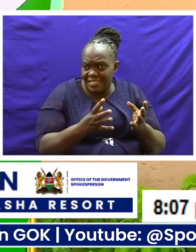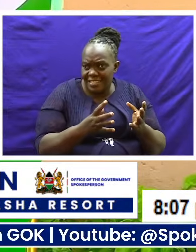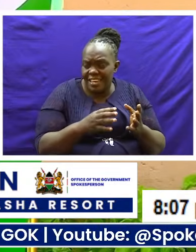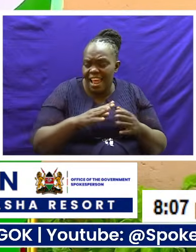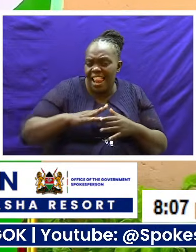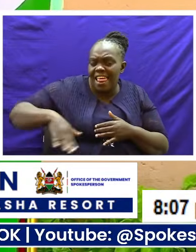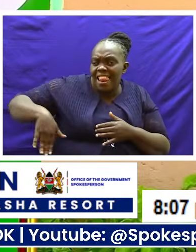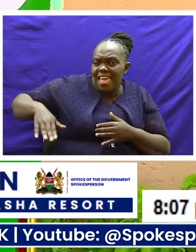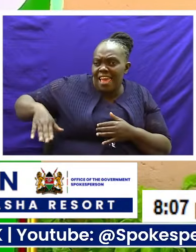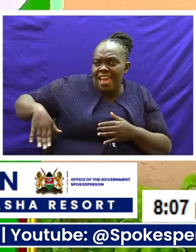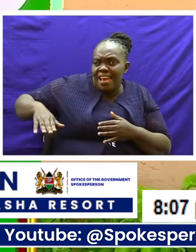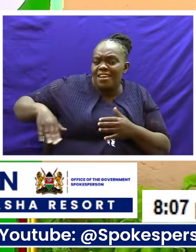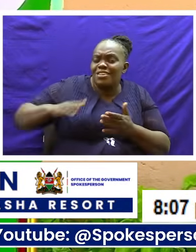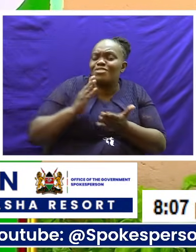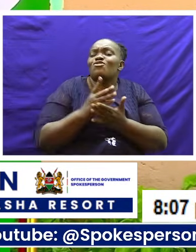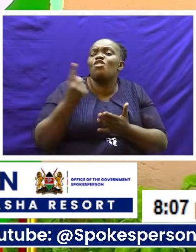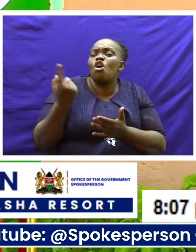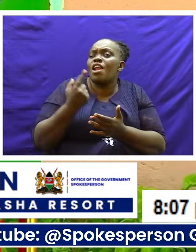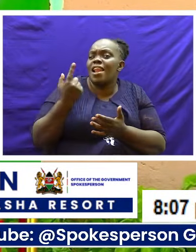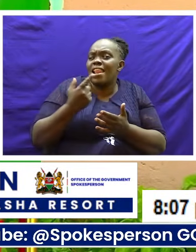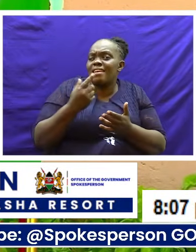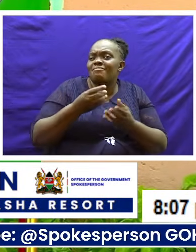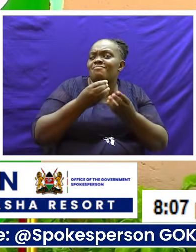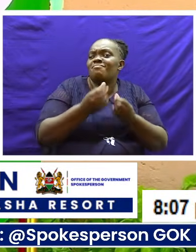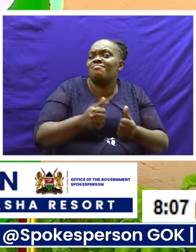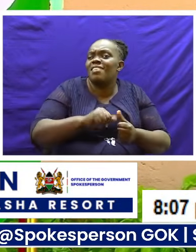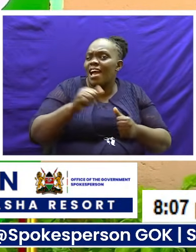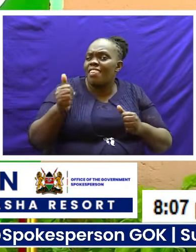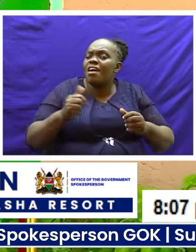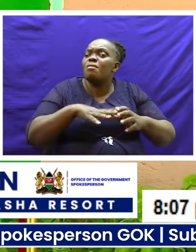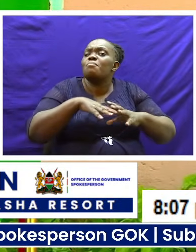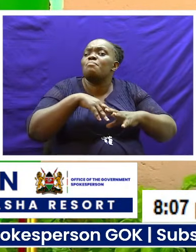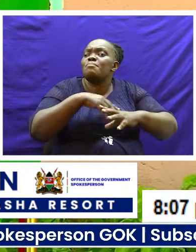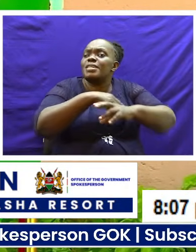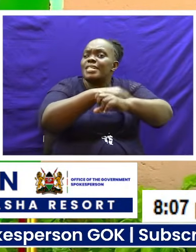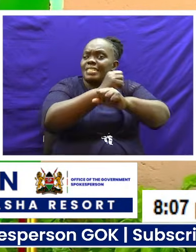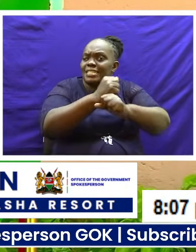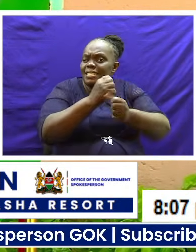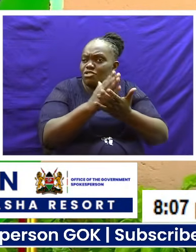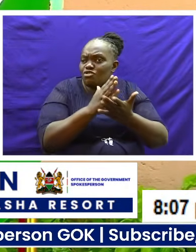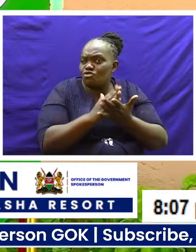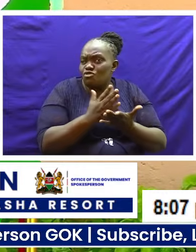delay. Yes. That was only resolved by the current president when he was higher minister for